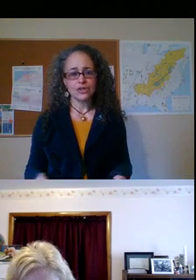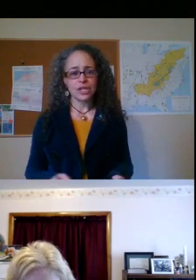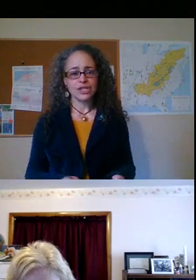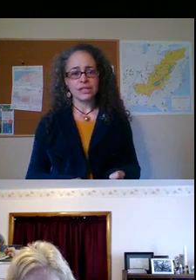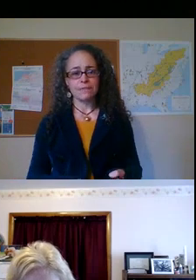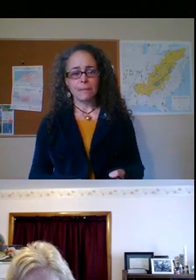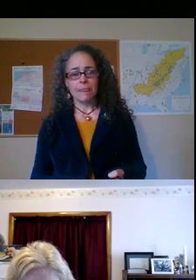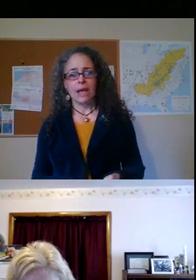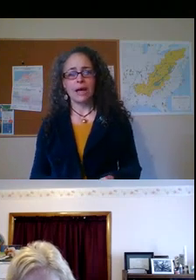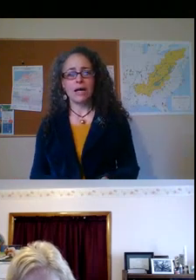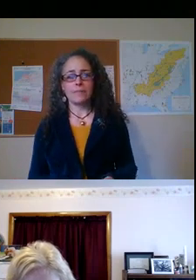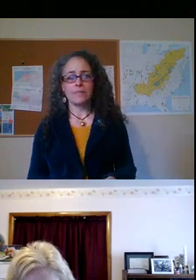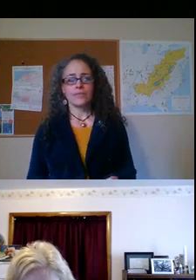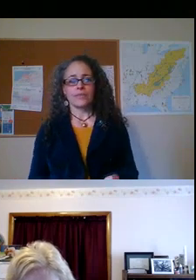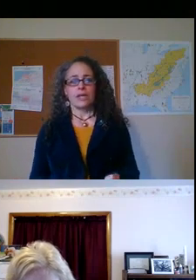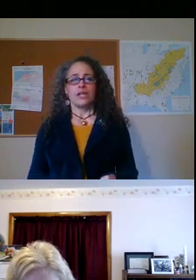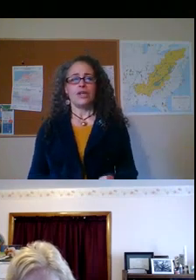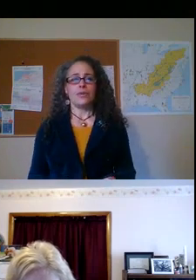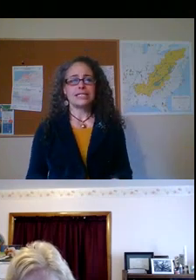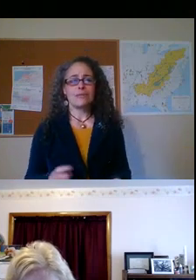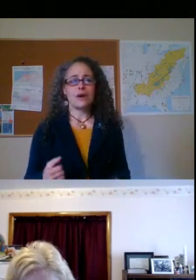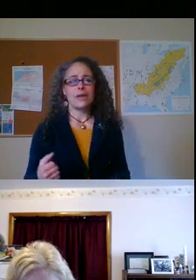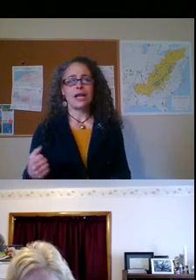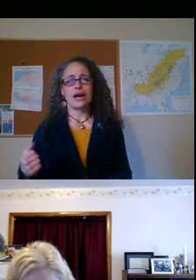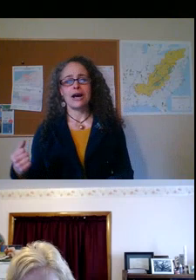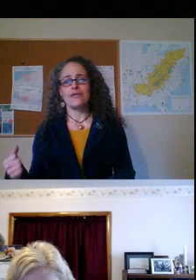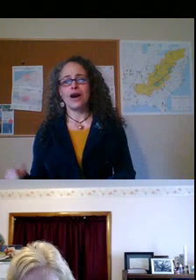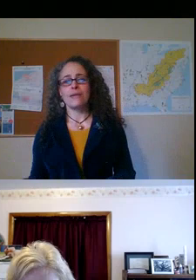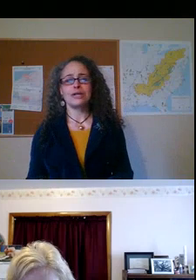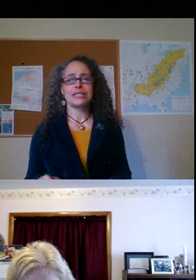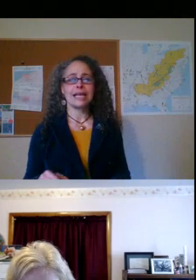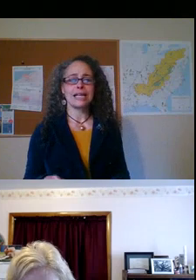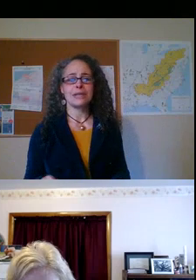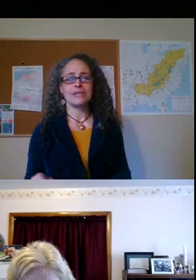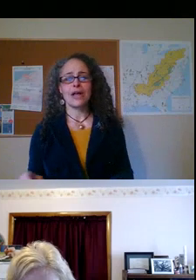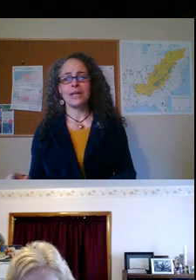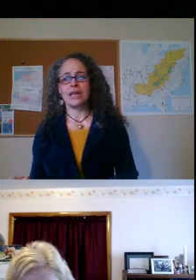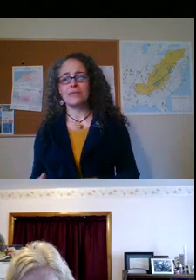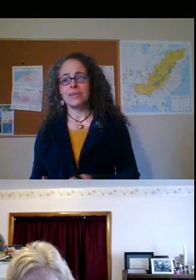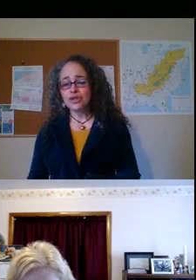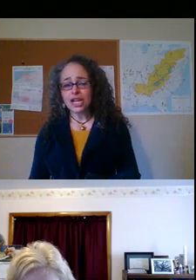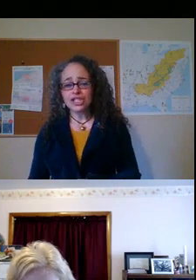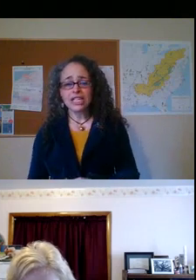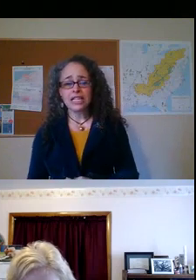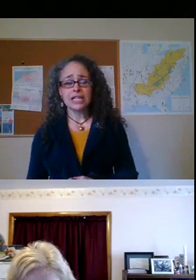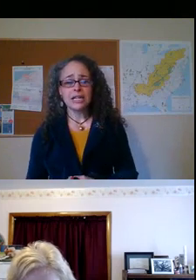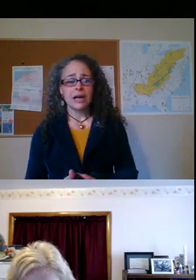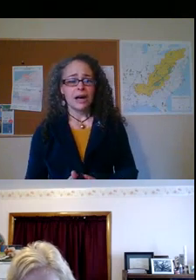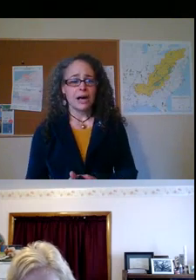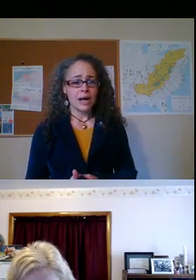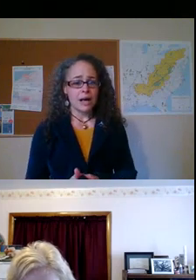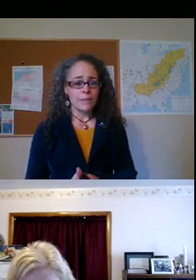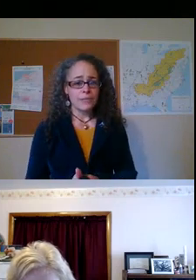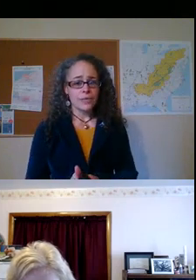Highway Administration, U.S. Department of Commerce, Economic Development and